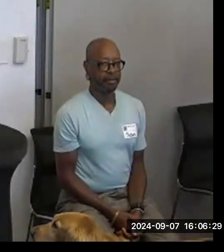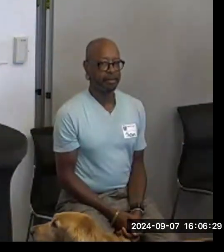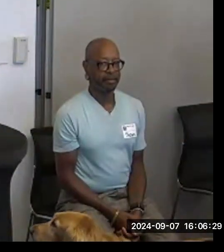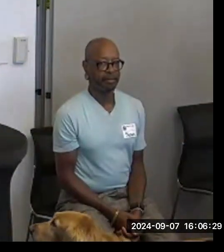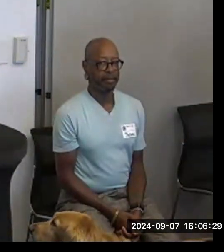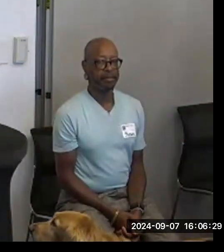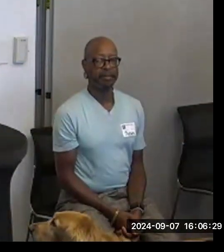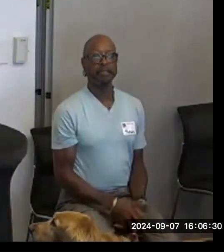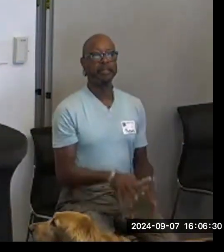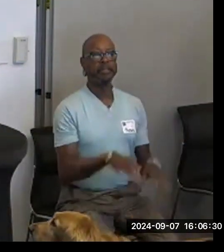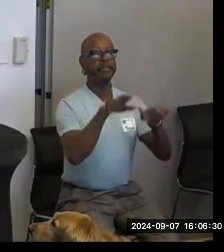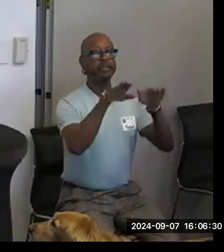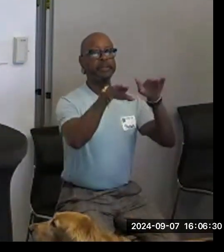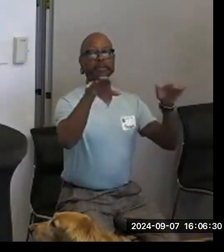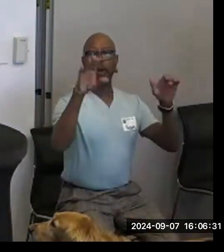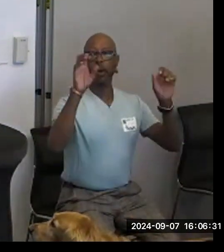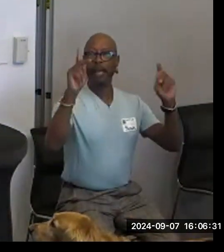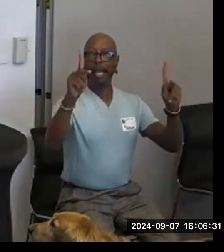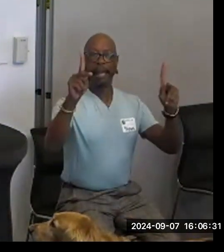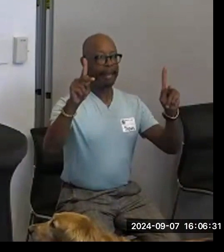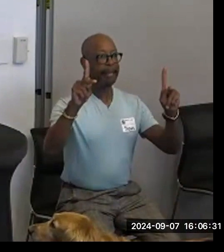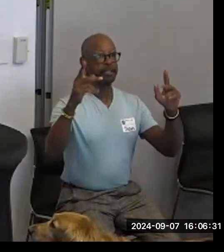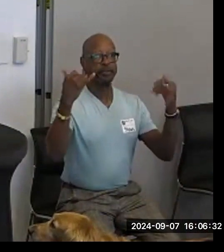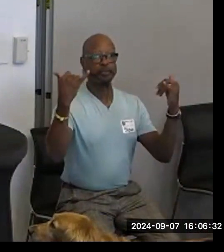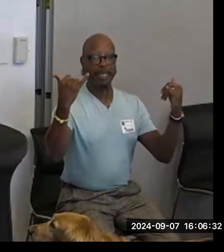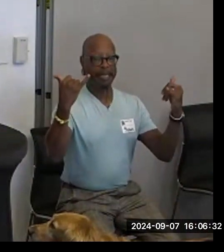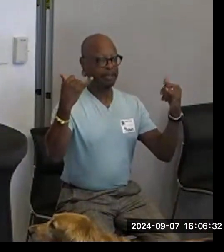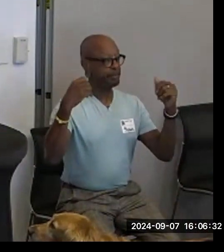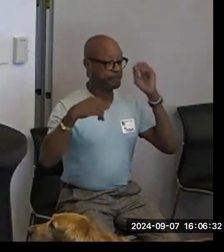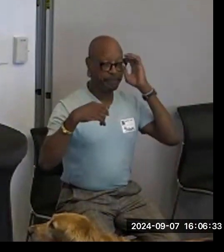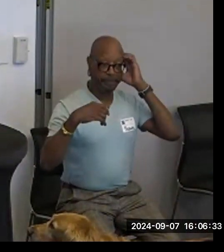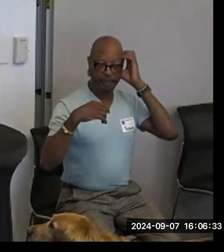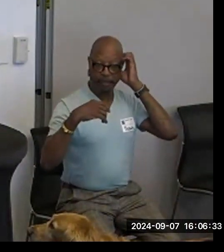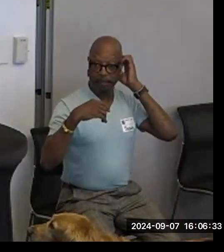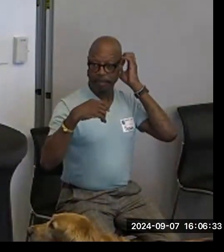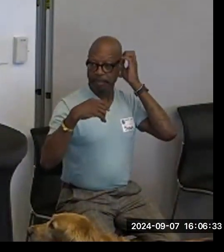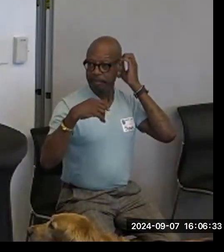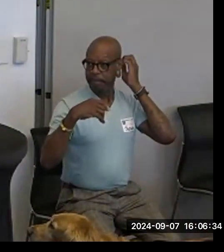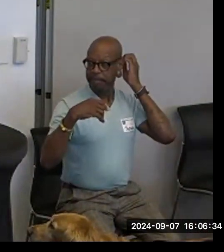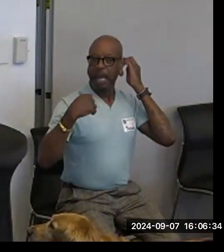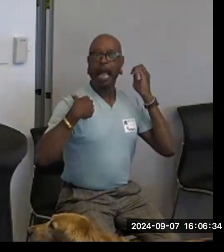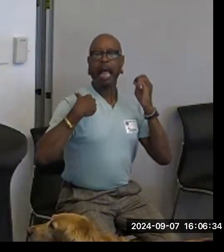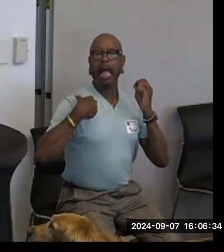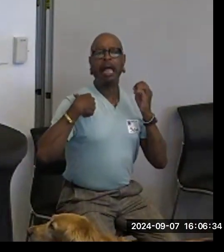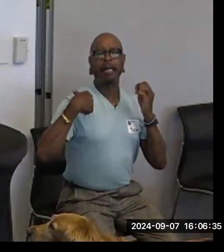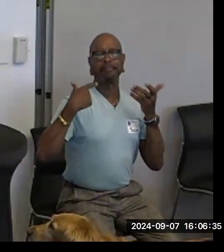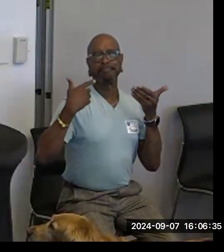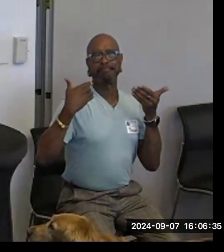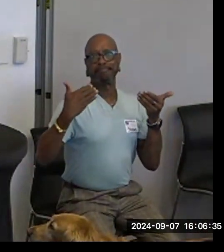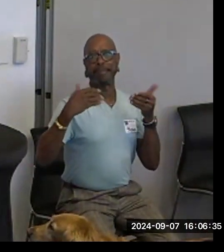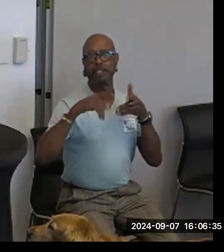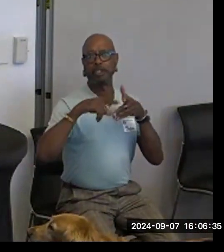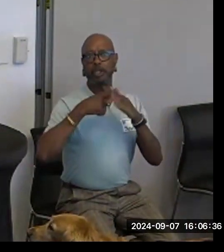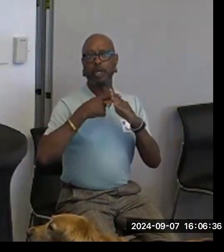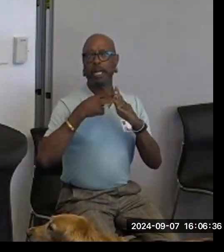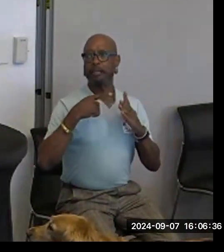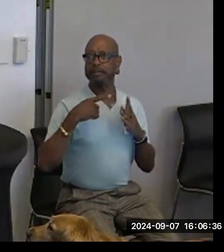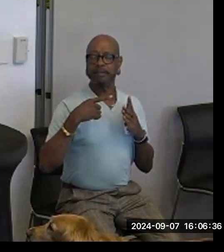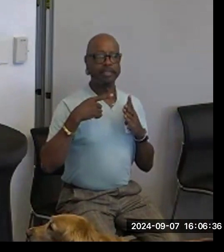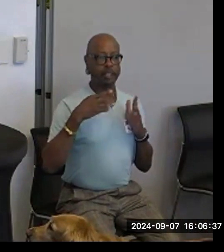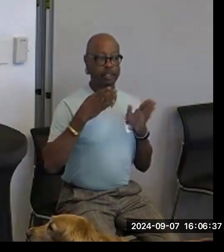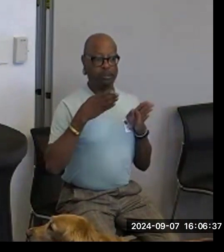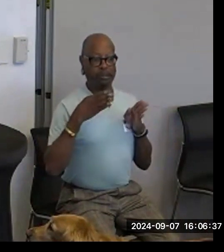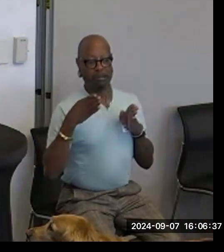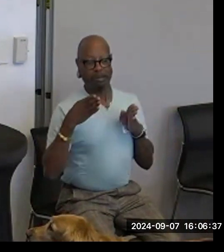Okay, everybody. So at this point, I'm going to start moving the